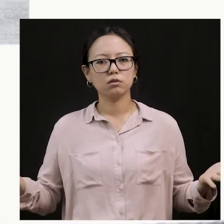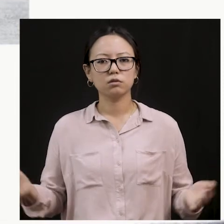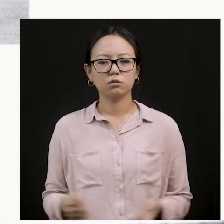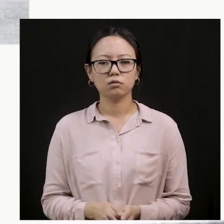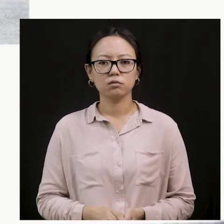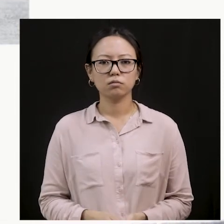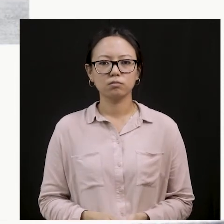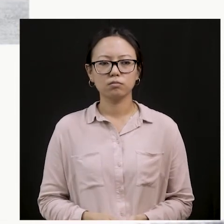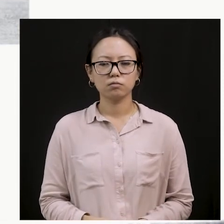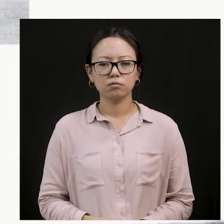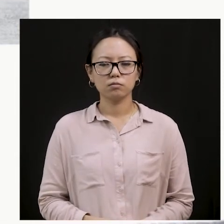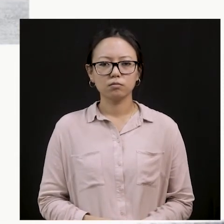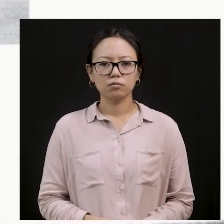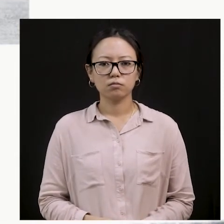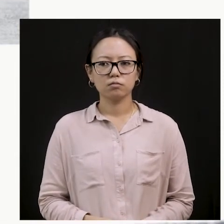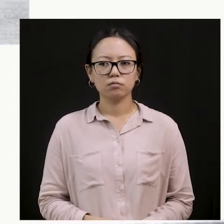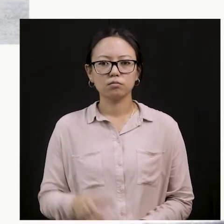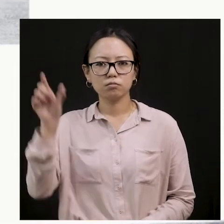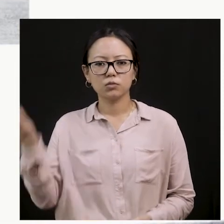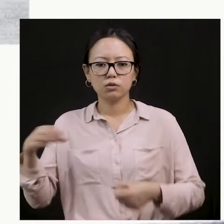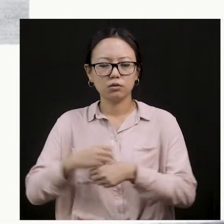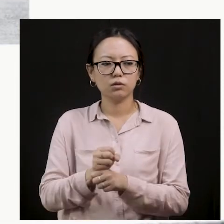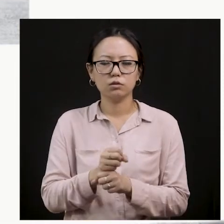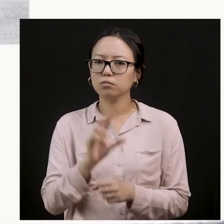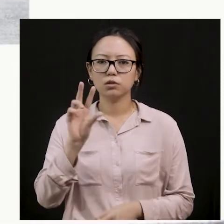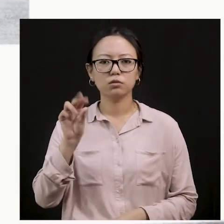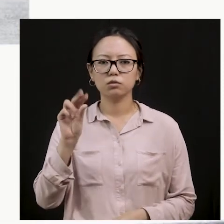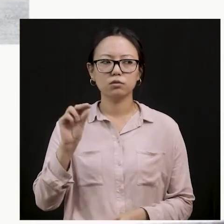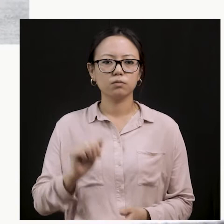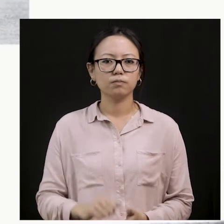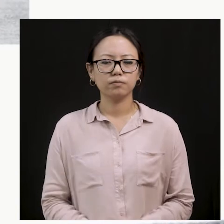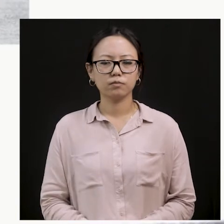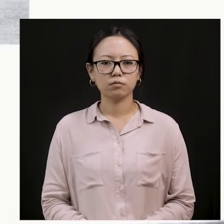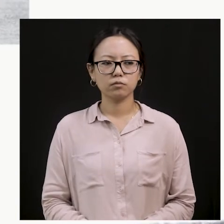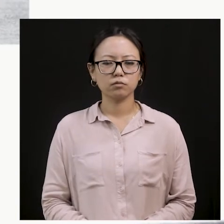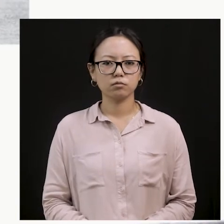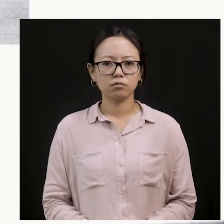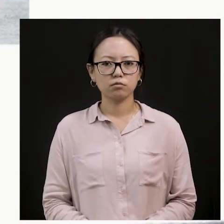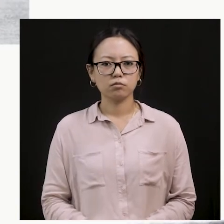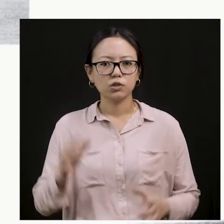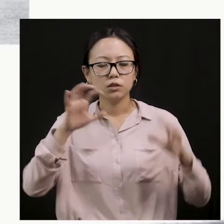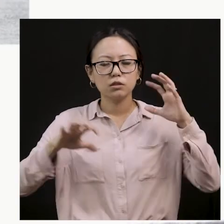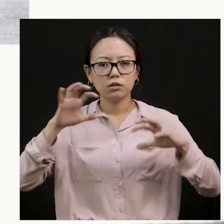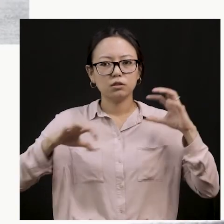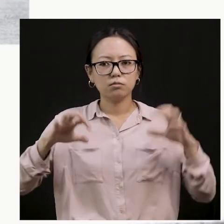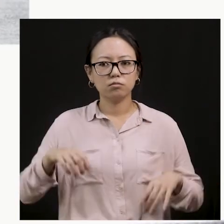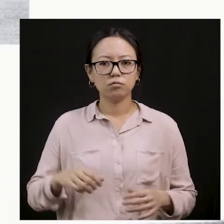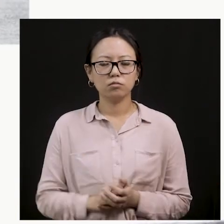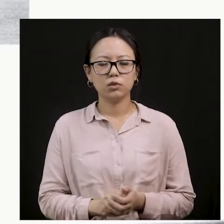are natural things. It's not a man-made. Okay? All these animals were not made by